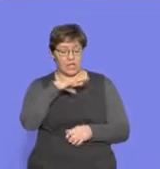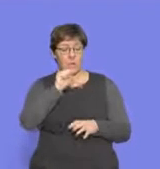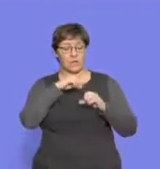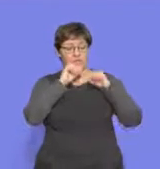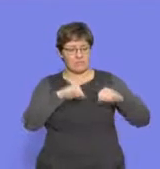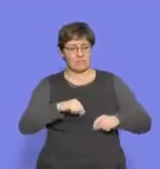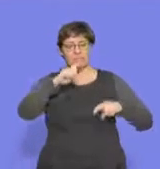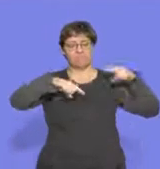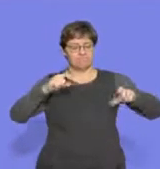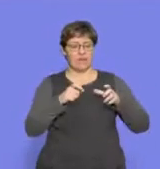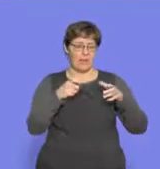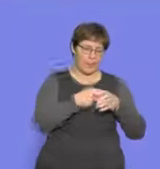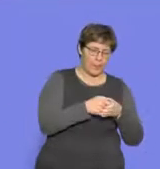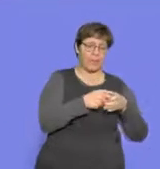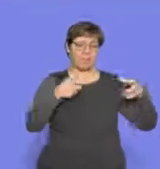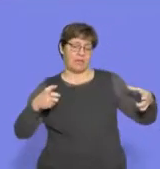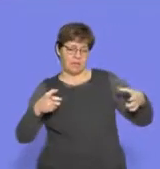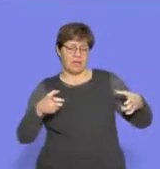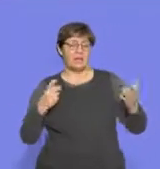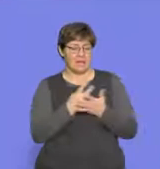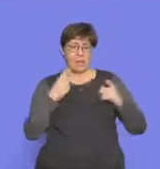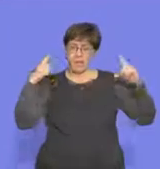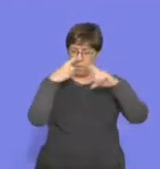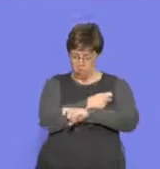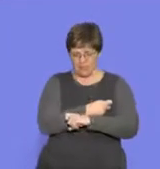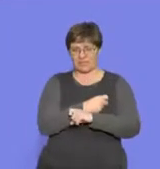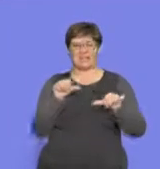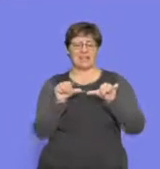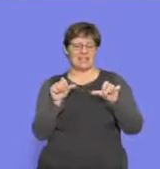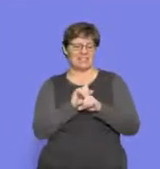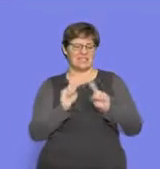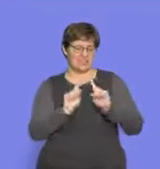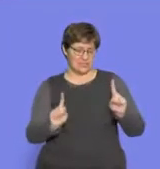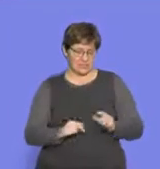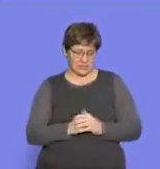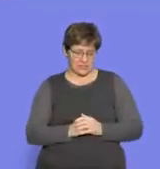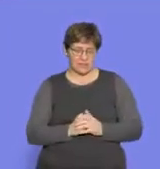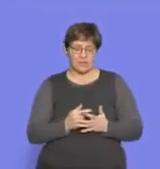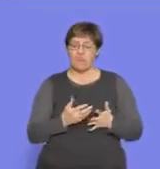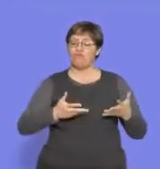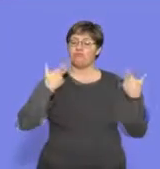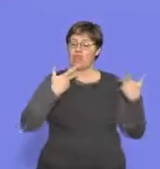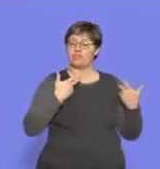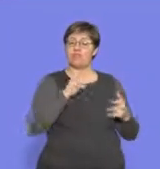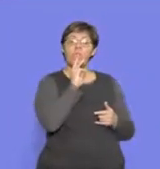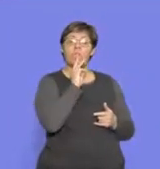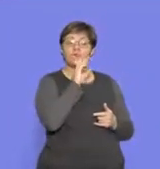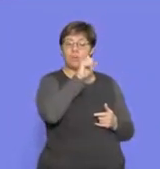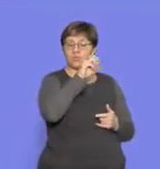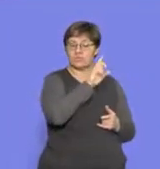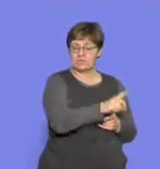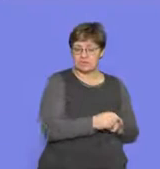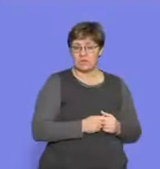Ecosystems may vary in size as well as complexity. An example of this, it could be a freshwater pond. It could